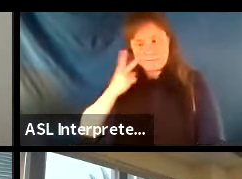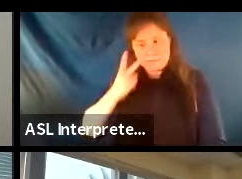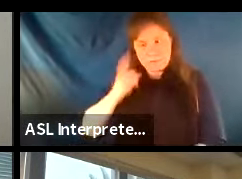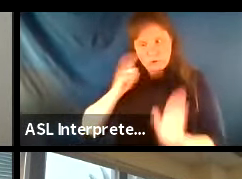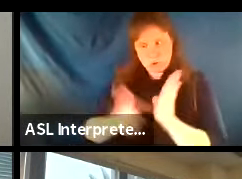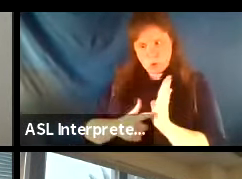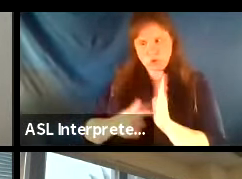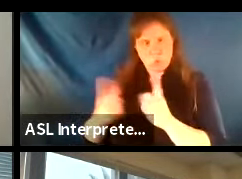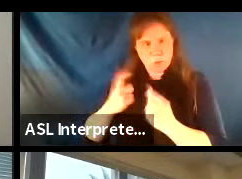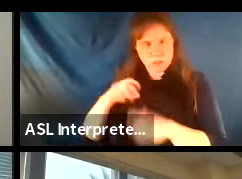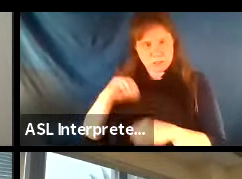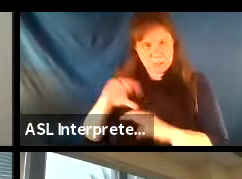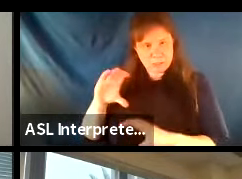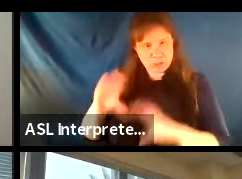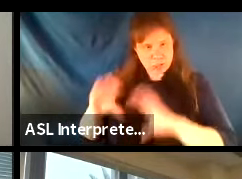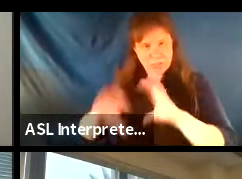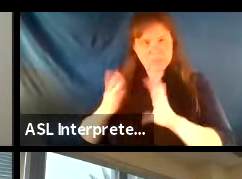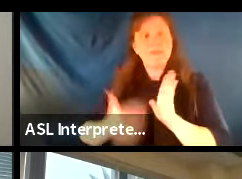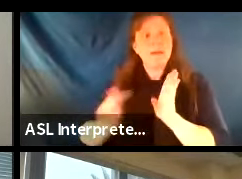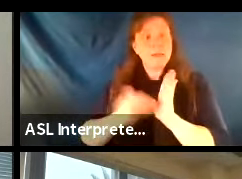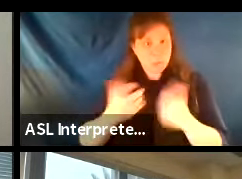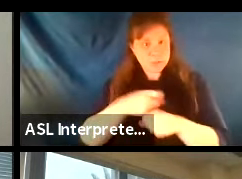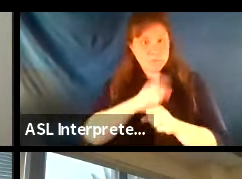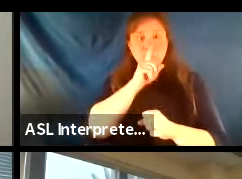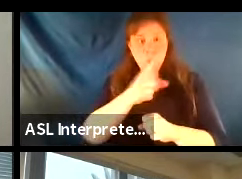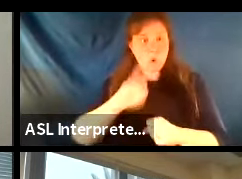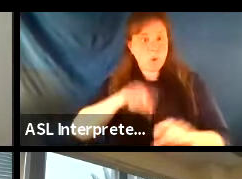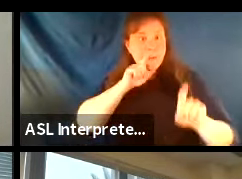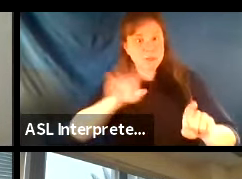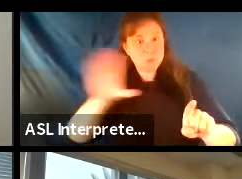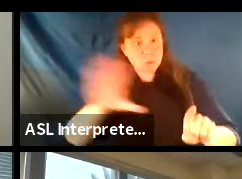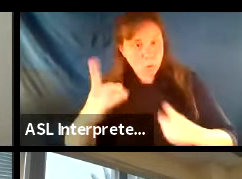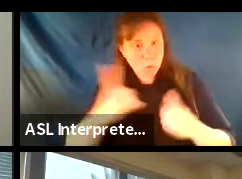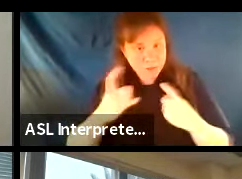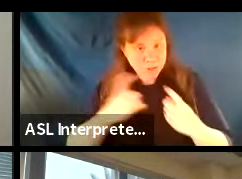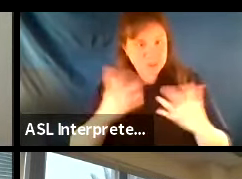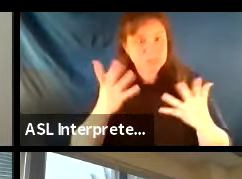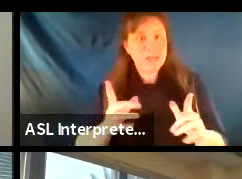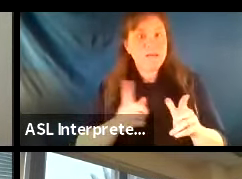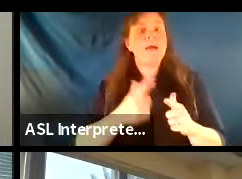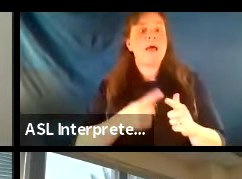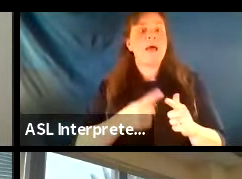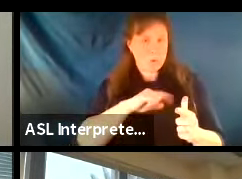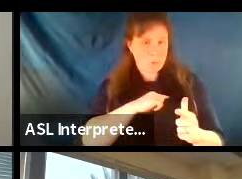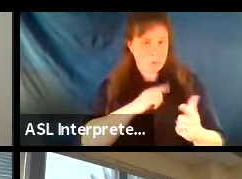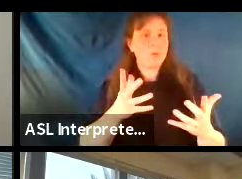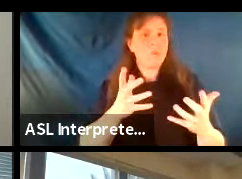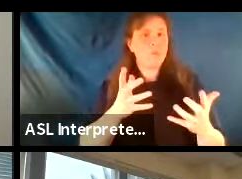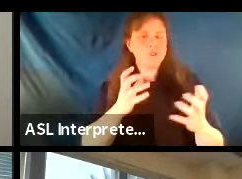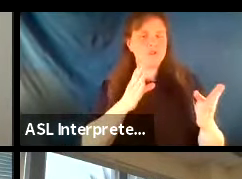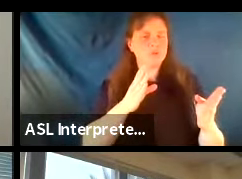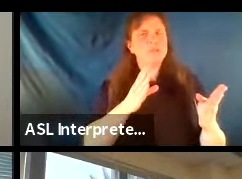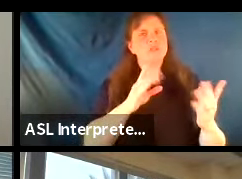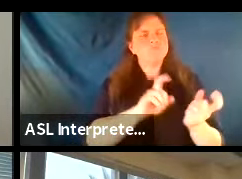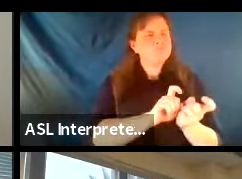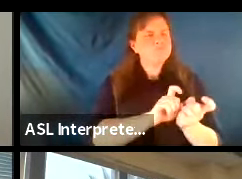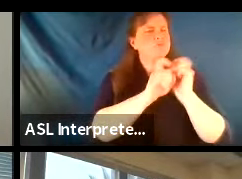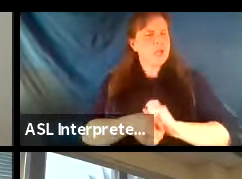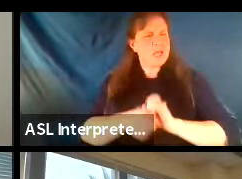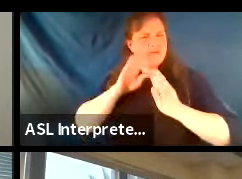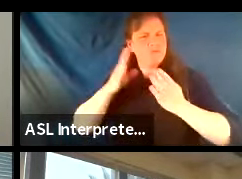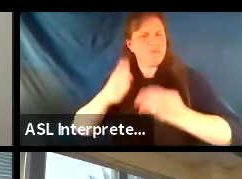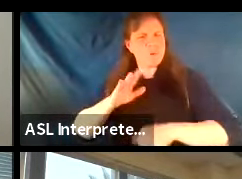we're attending to this group for sure. And then there still is the intent to move to an age-based framework, but we want to get through